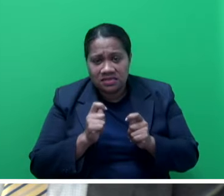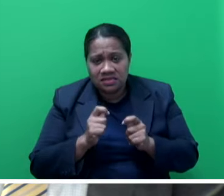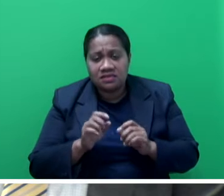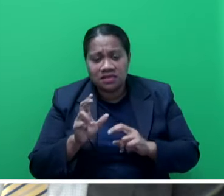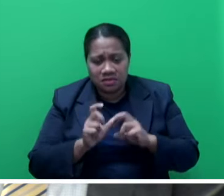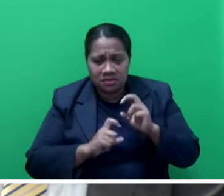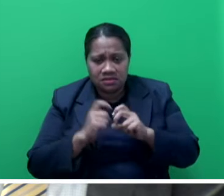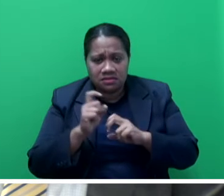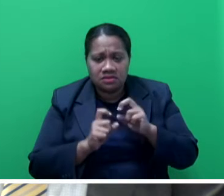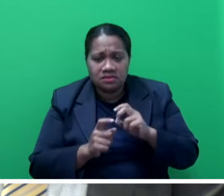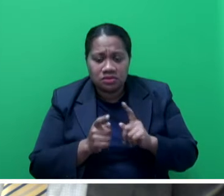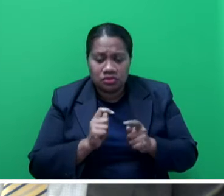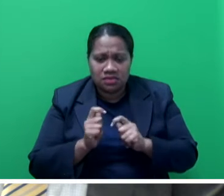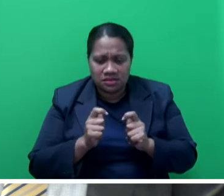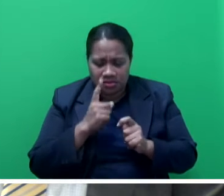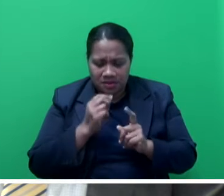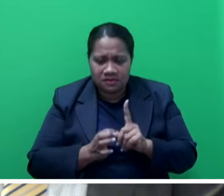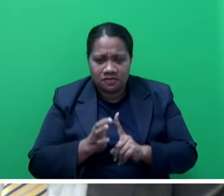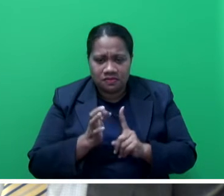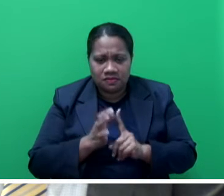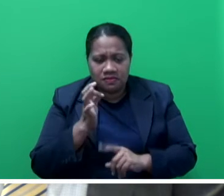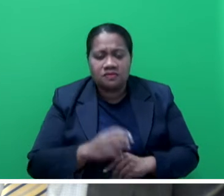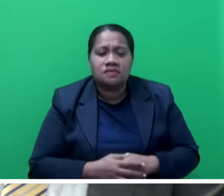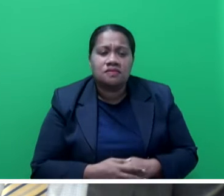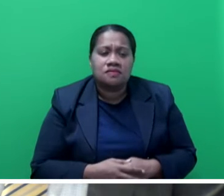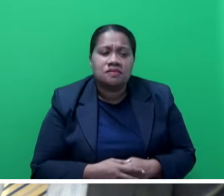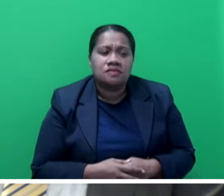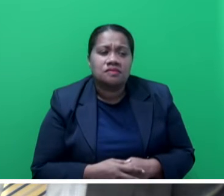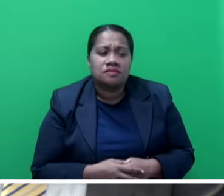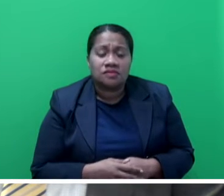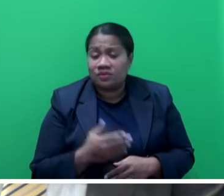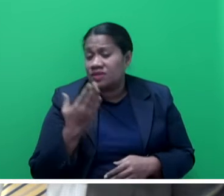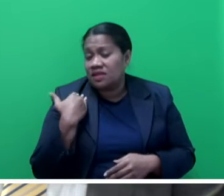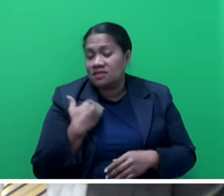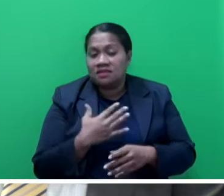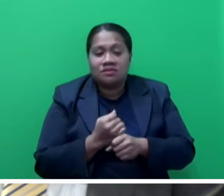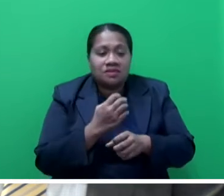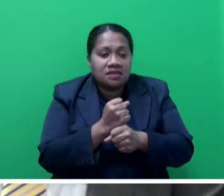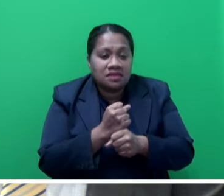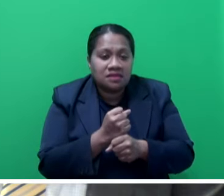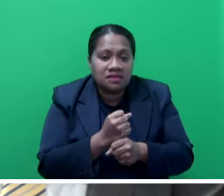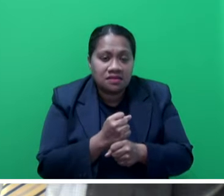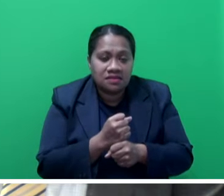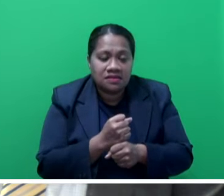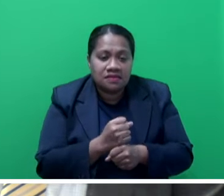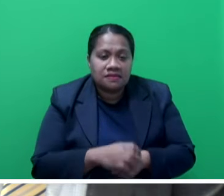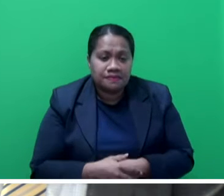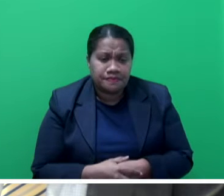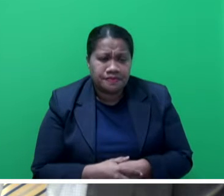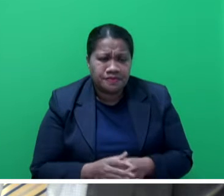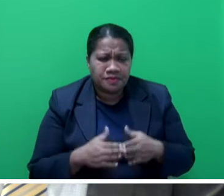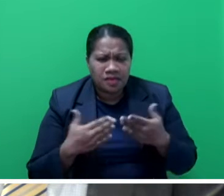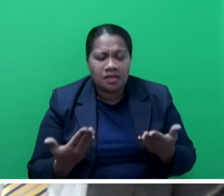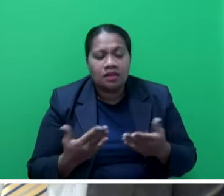test continues to improve. Since the last update in this August House, we can now test